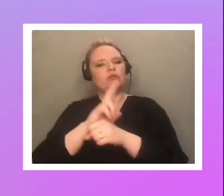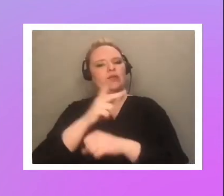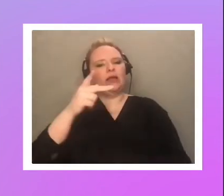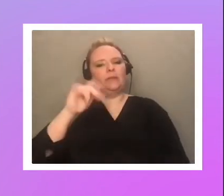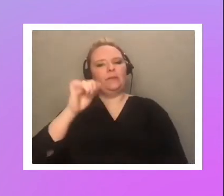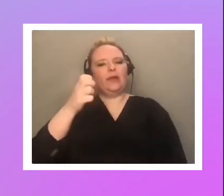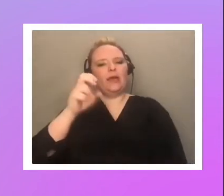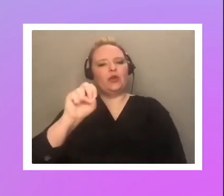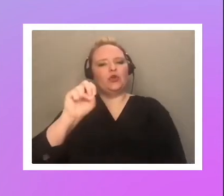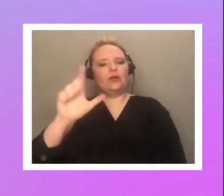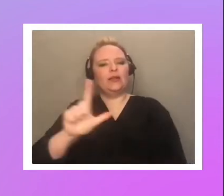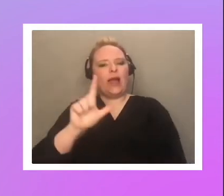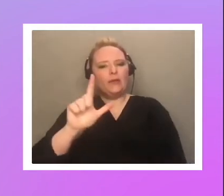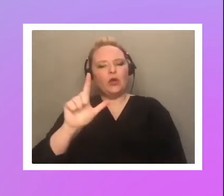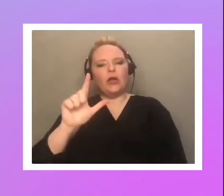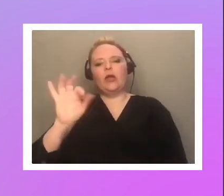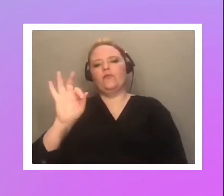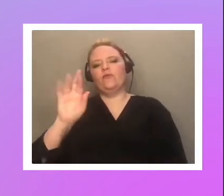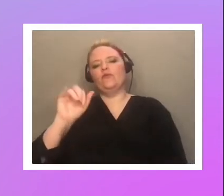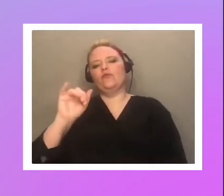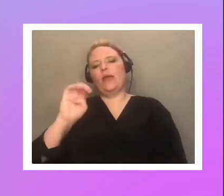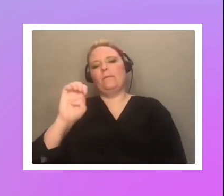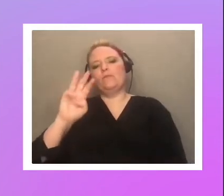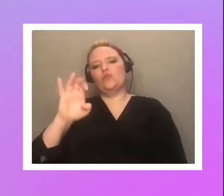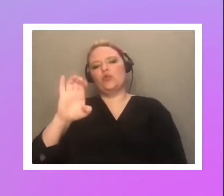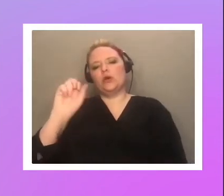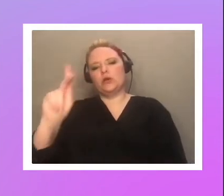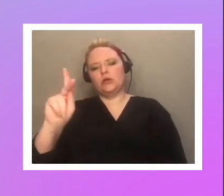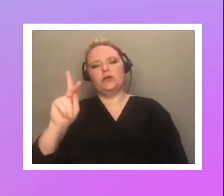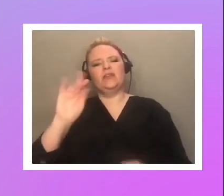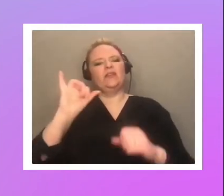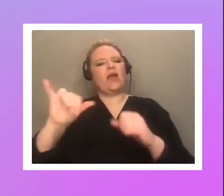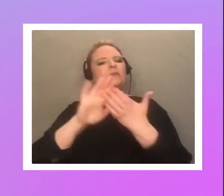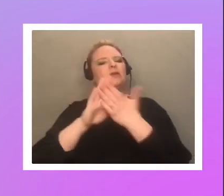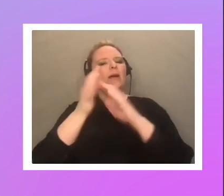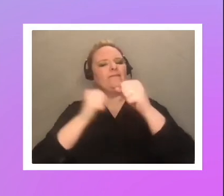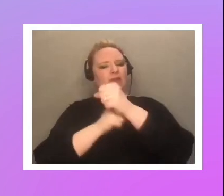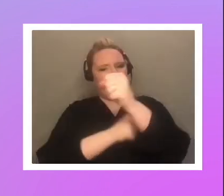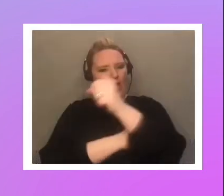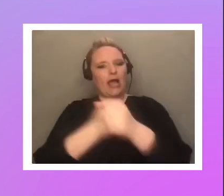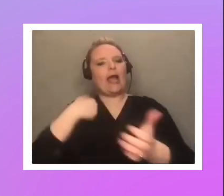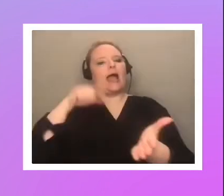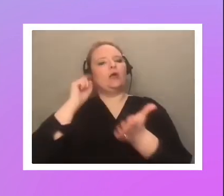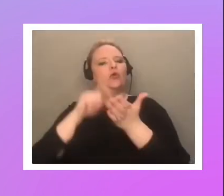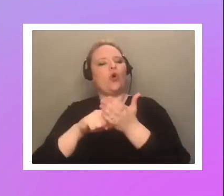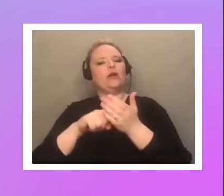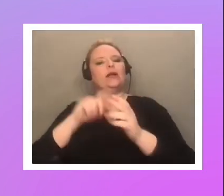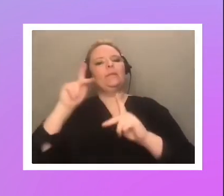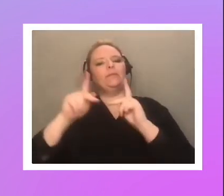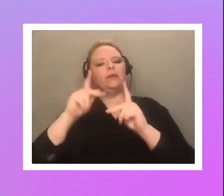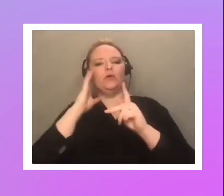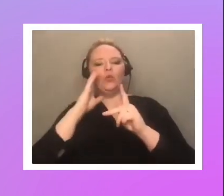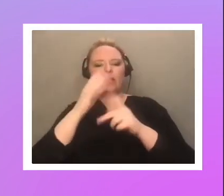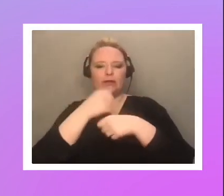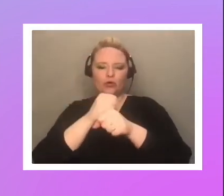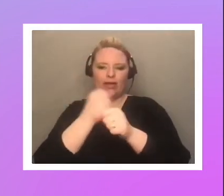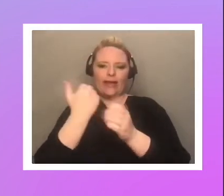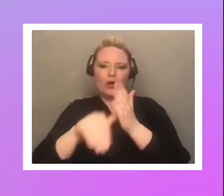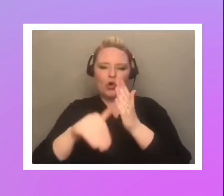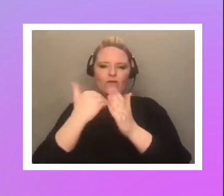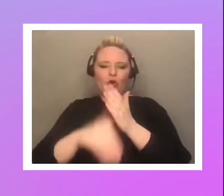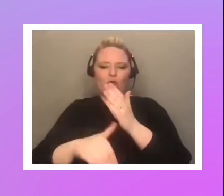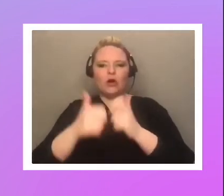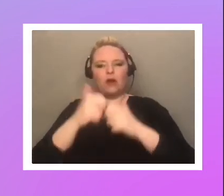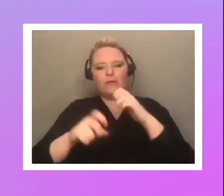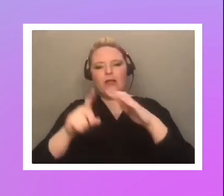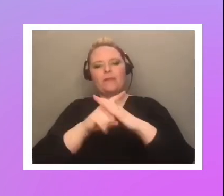framework as the foundation, because I've seen that people will recreate the same problem